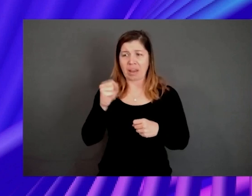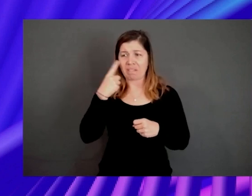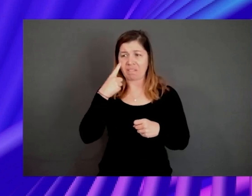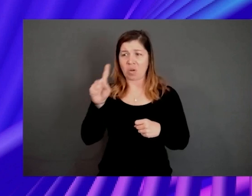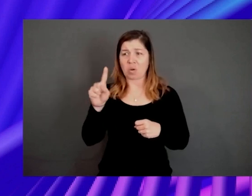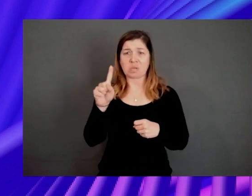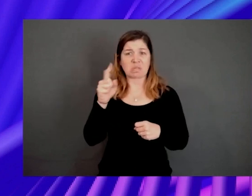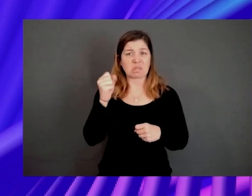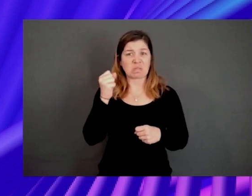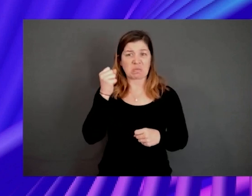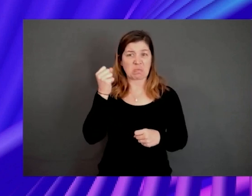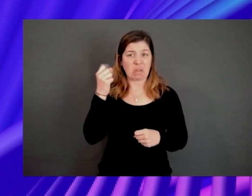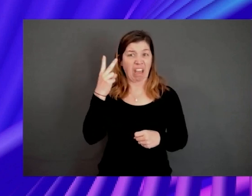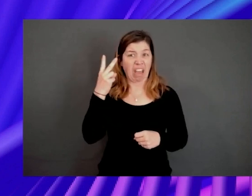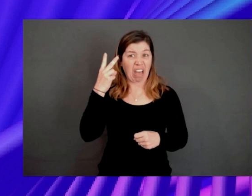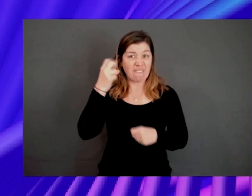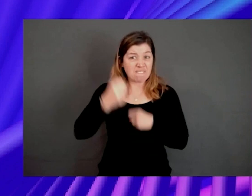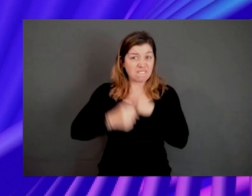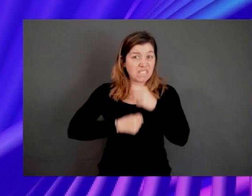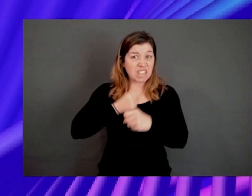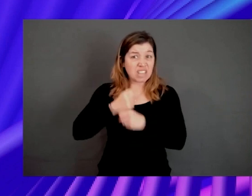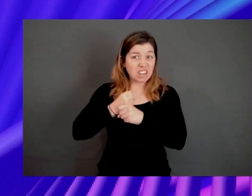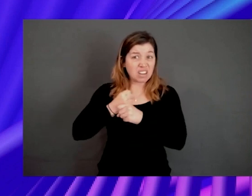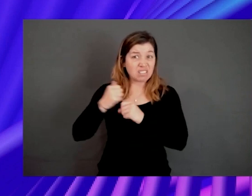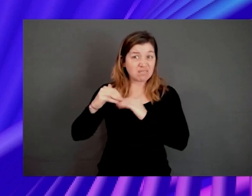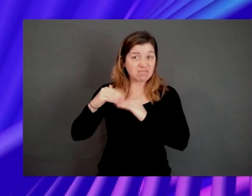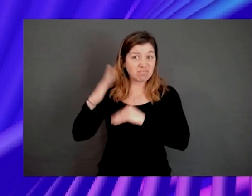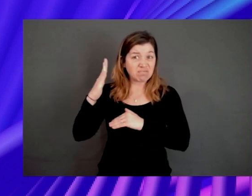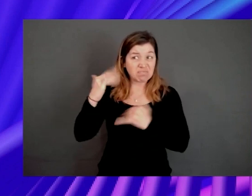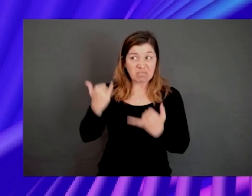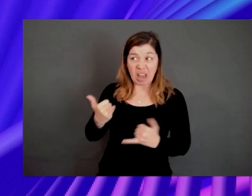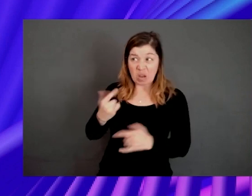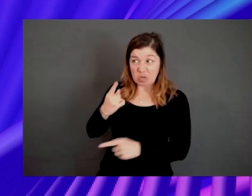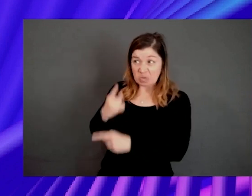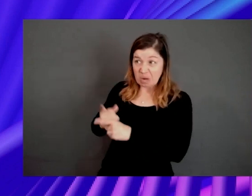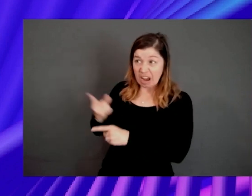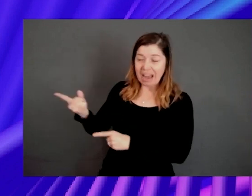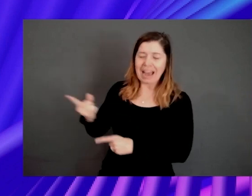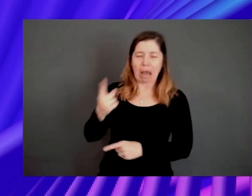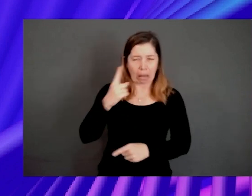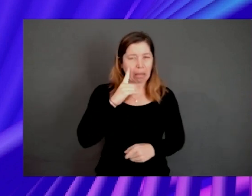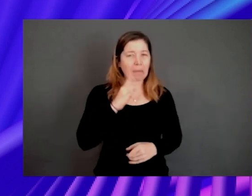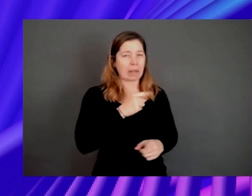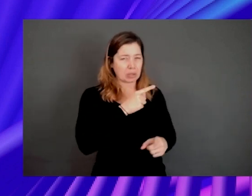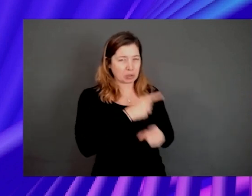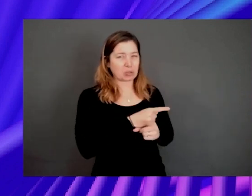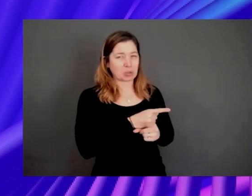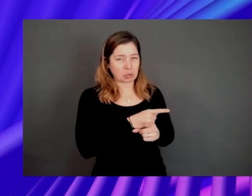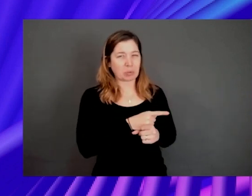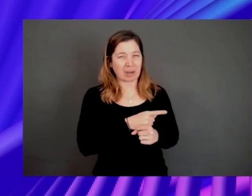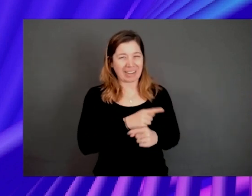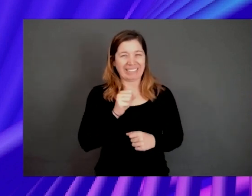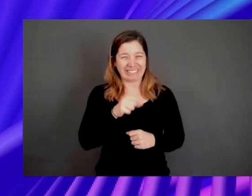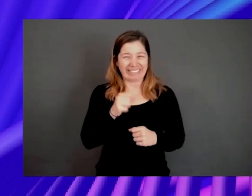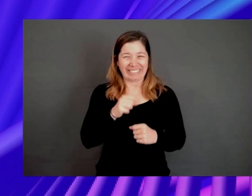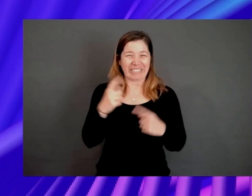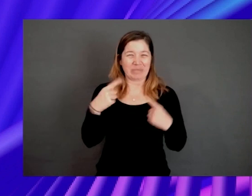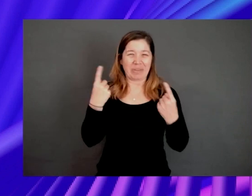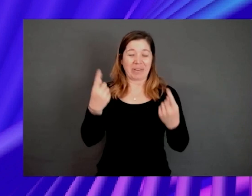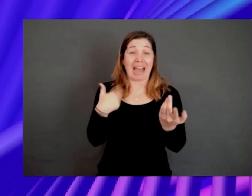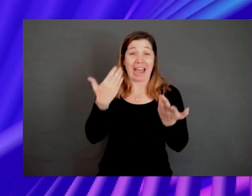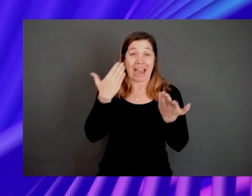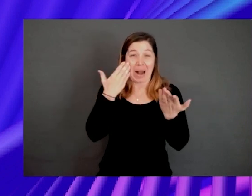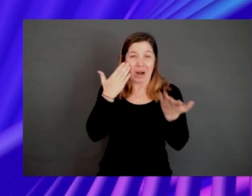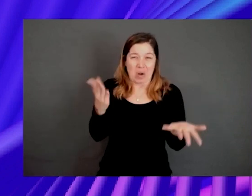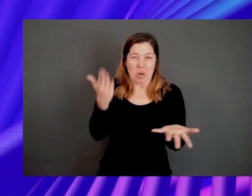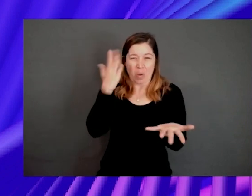now. Is that right, Steve? I think we've been around the moon a few times there. A few months more than me. Yeah, we've been around the moon a few times. Yeah. I don't know why the moon and not the sun. We'll just go with that